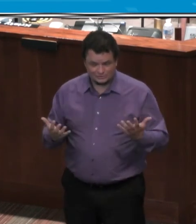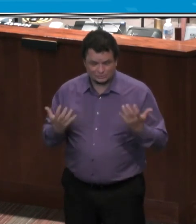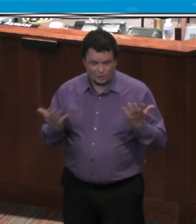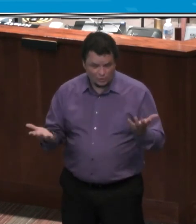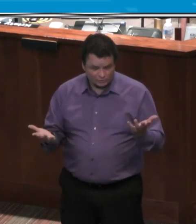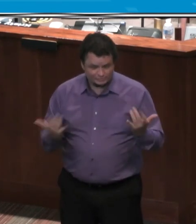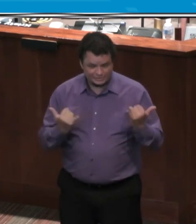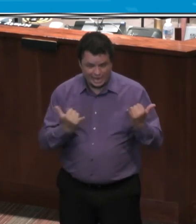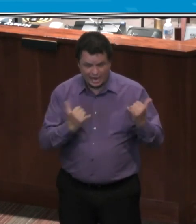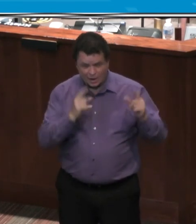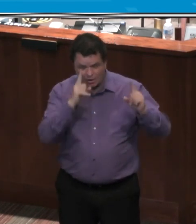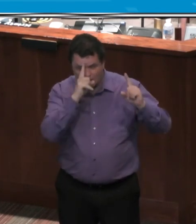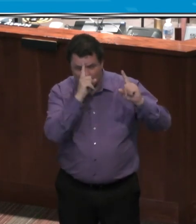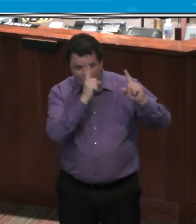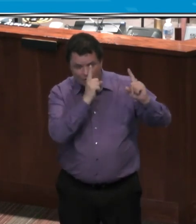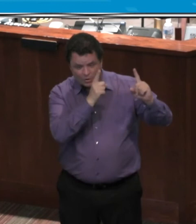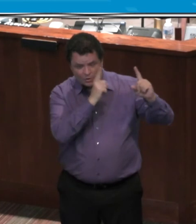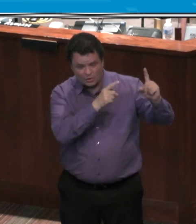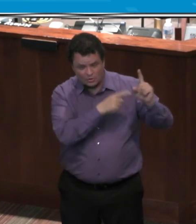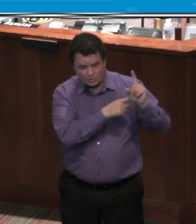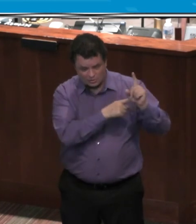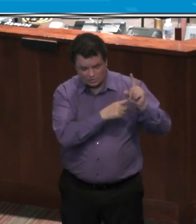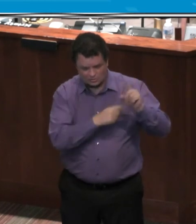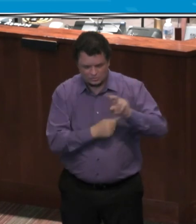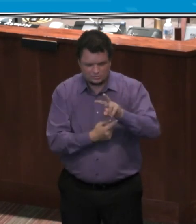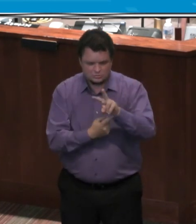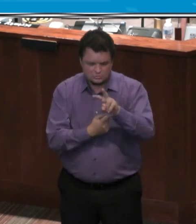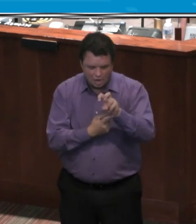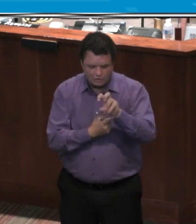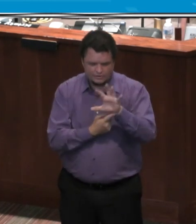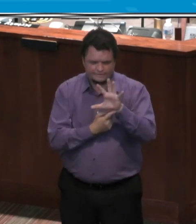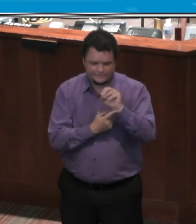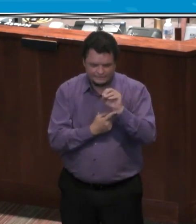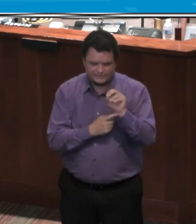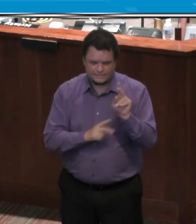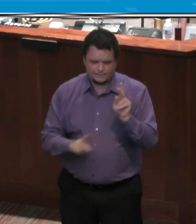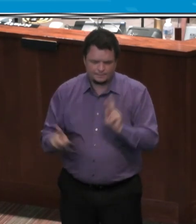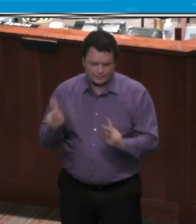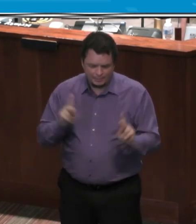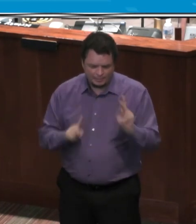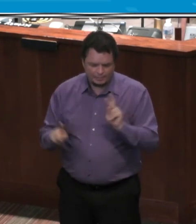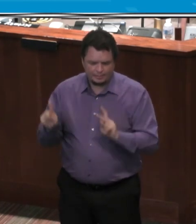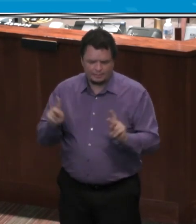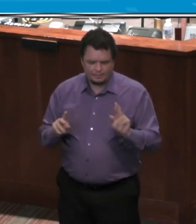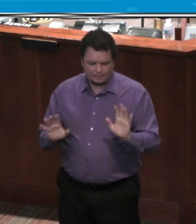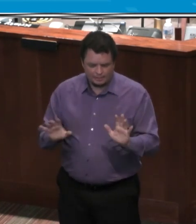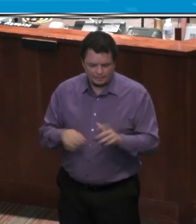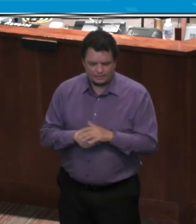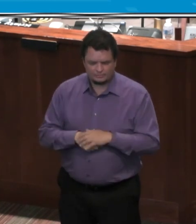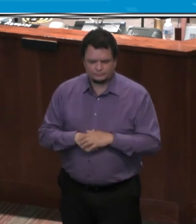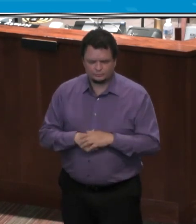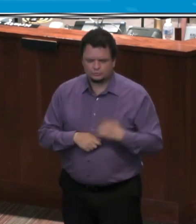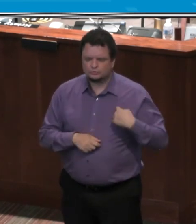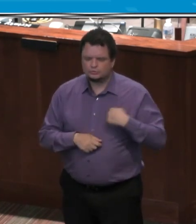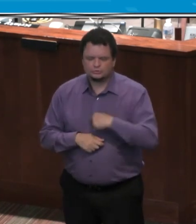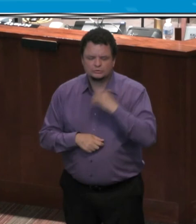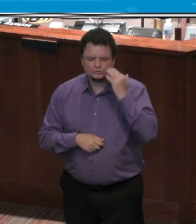that we needed a lot more capacity in El Paso County, and so we'll reevaluate and then make some